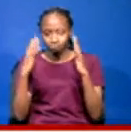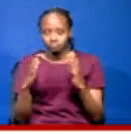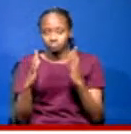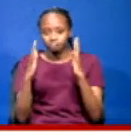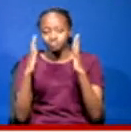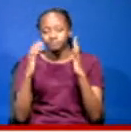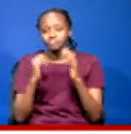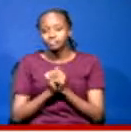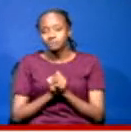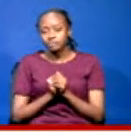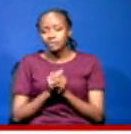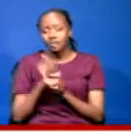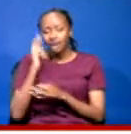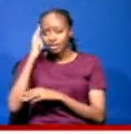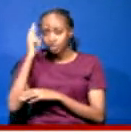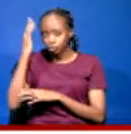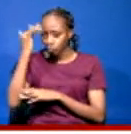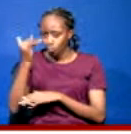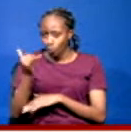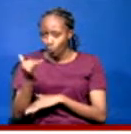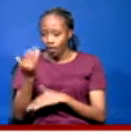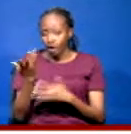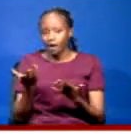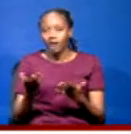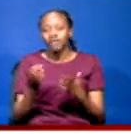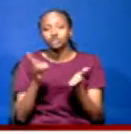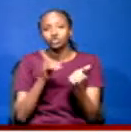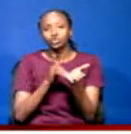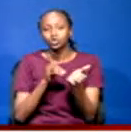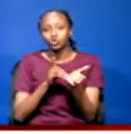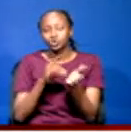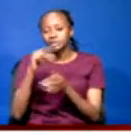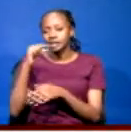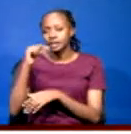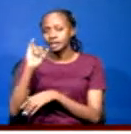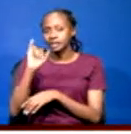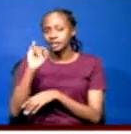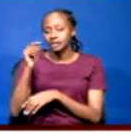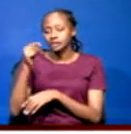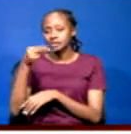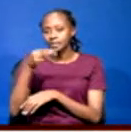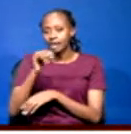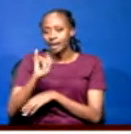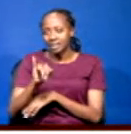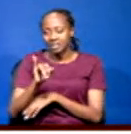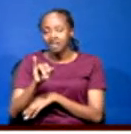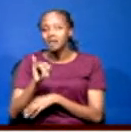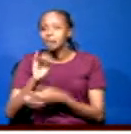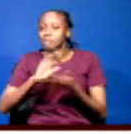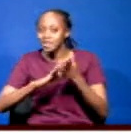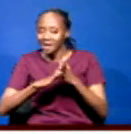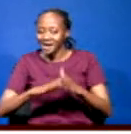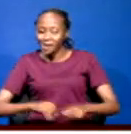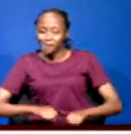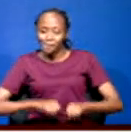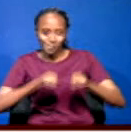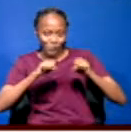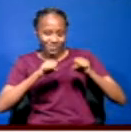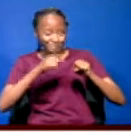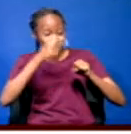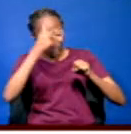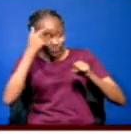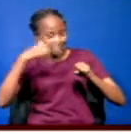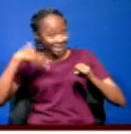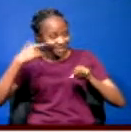And the reason why Dr. Gitahi is saying that I became his boss is because every time we had